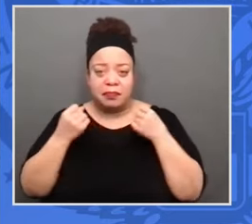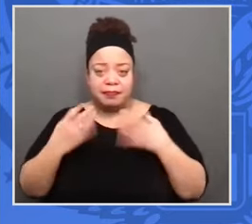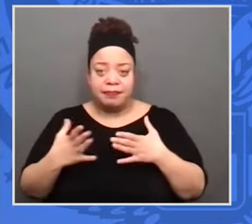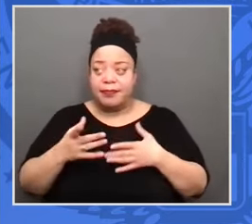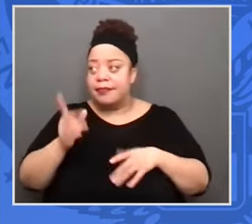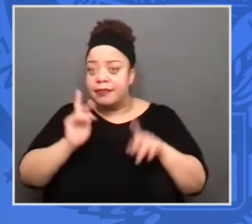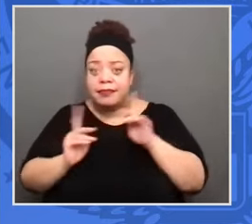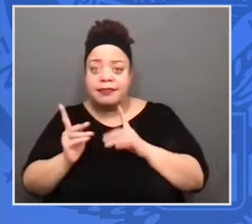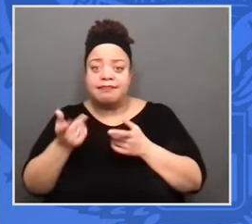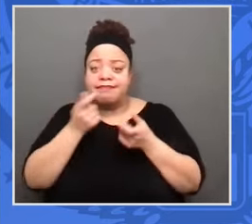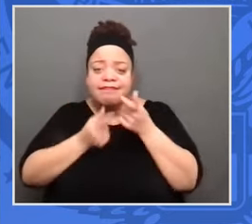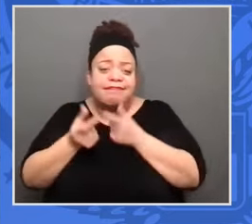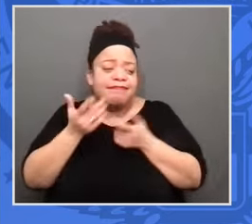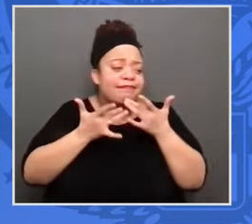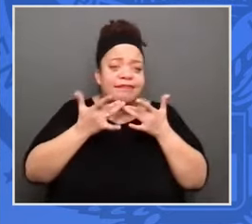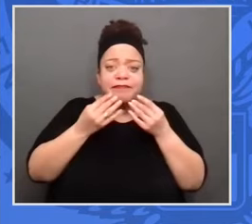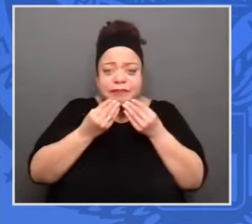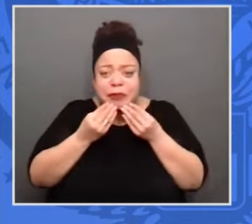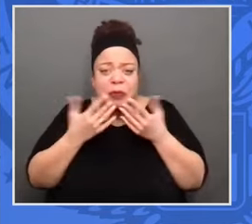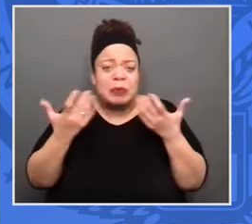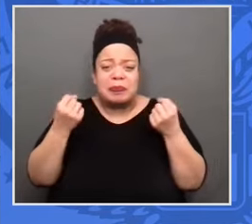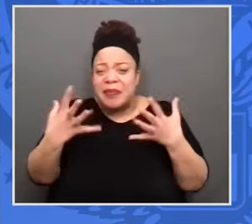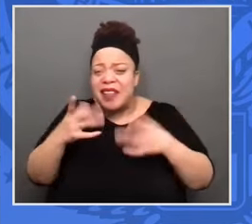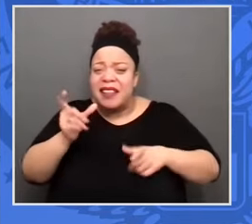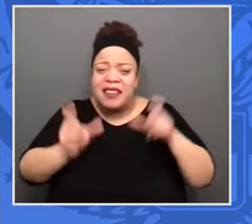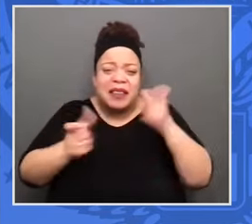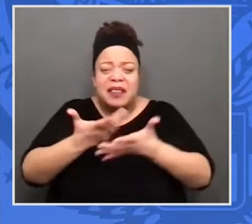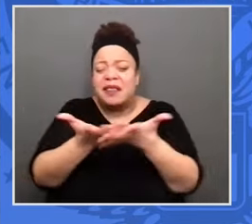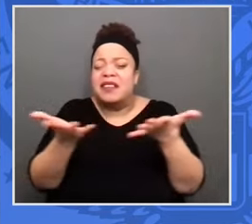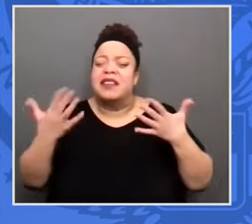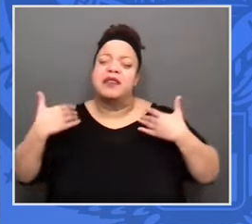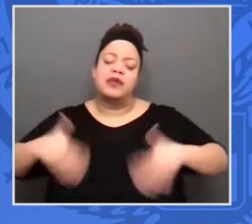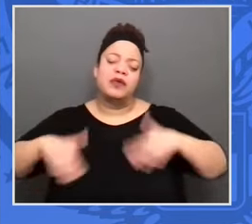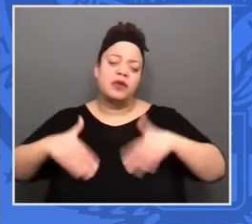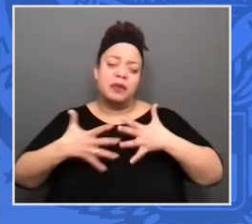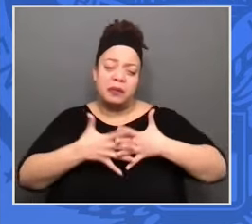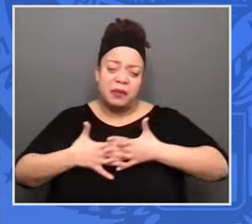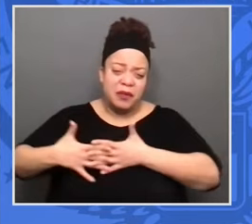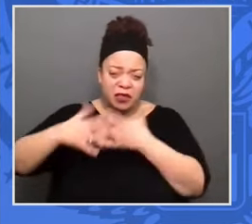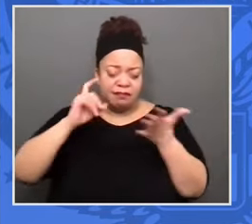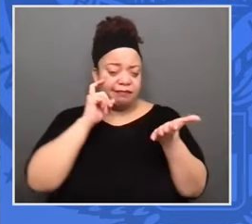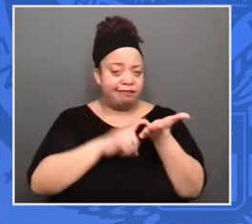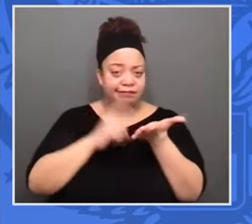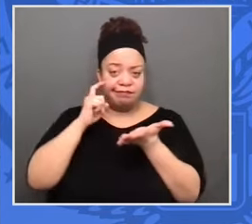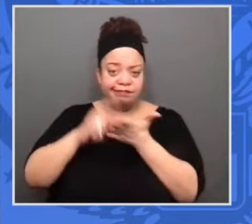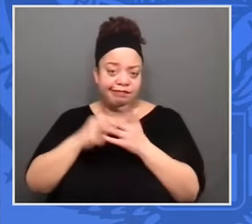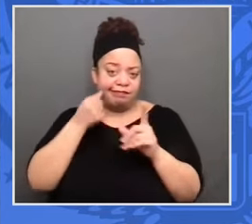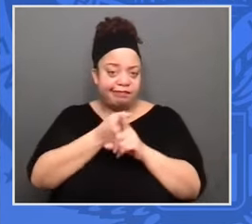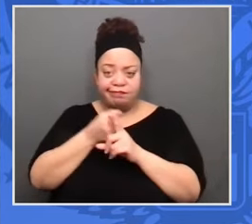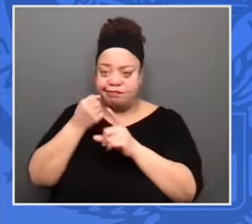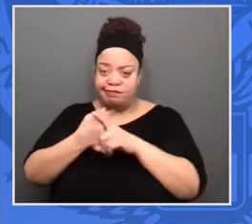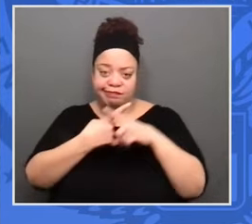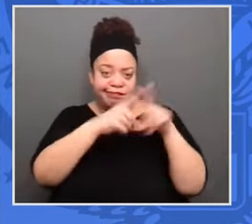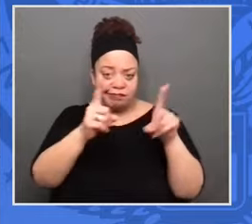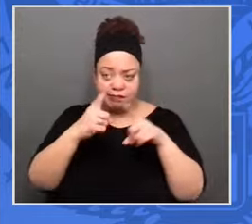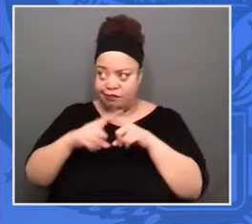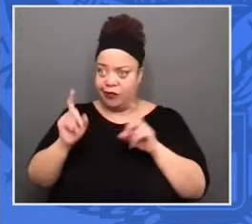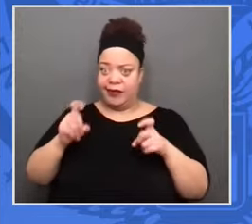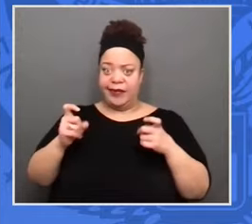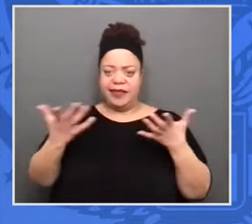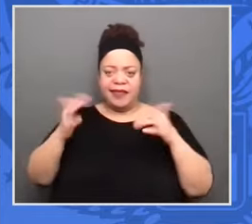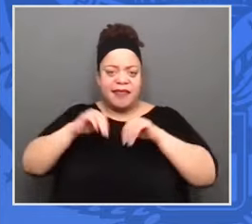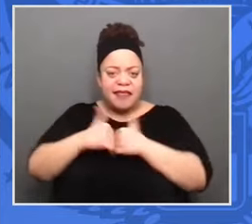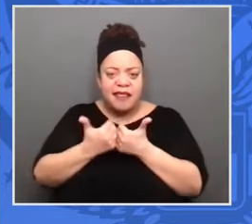over America who saw the needs and then rose to the challenges to help their neighbors. Maybe they even helped